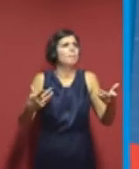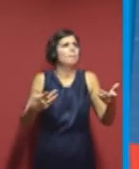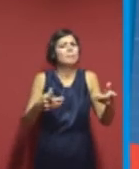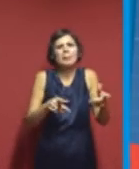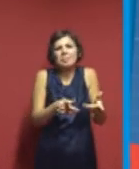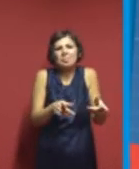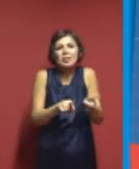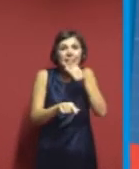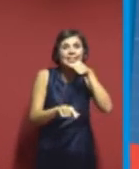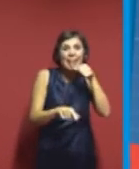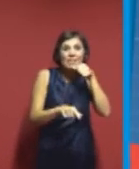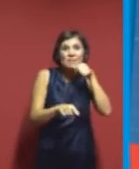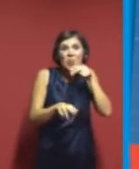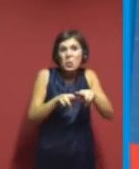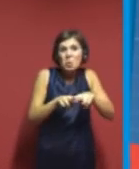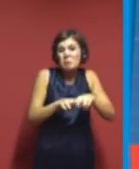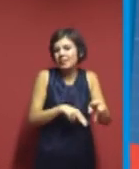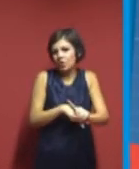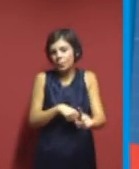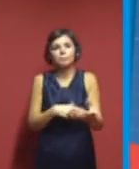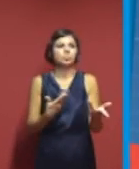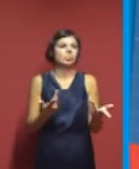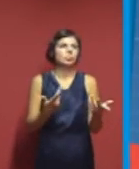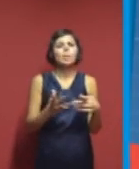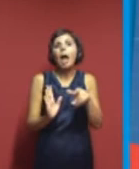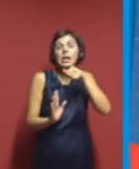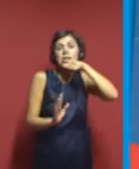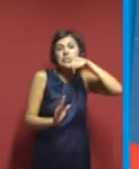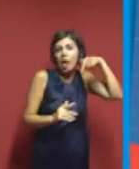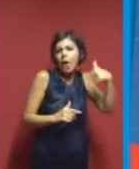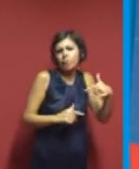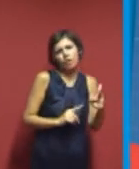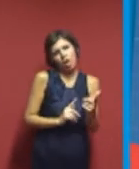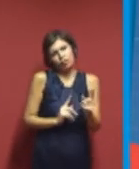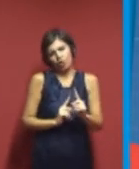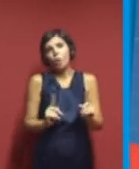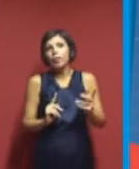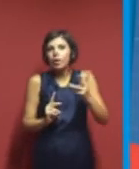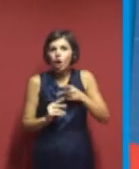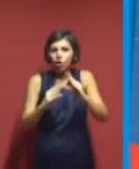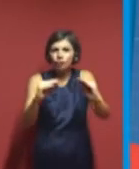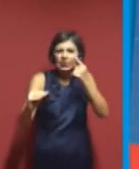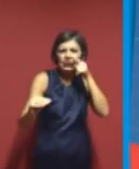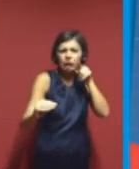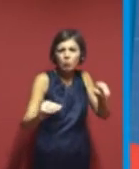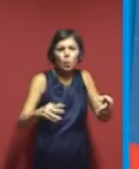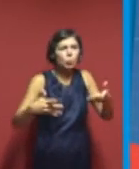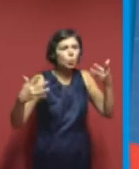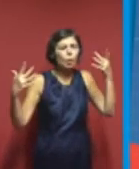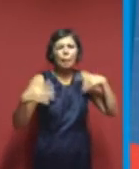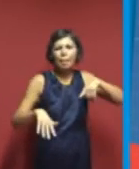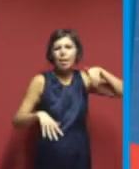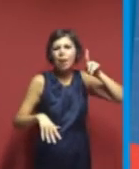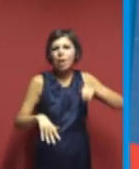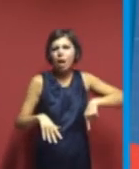unuseless. There are thousands of them, multi-volume books of Chindogu. The Chindogu movement is almost